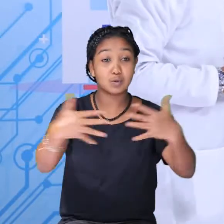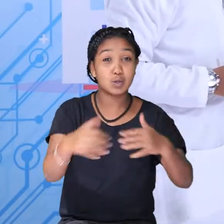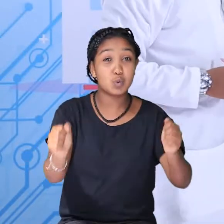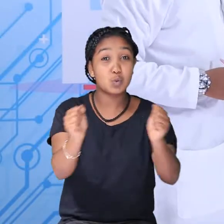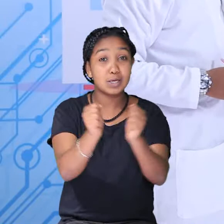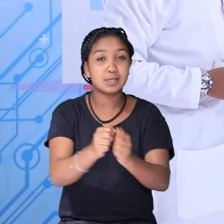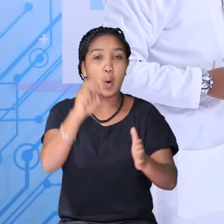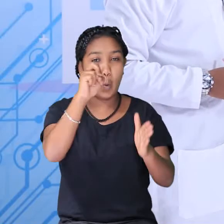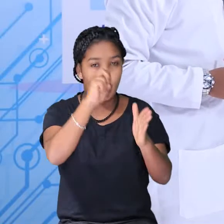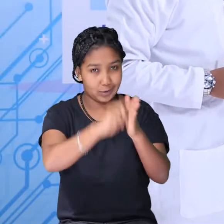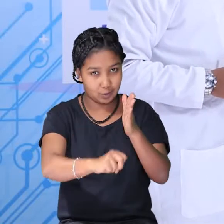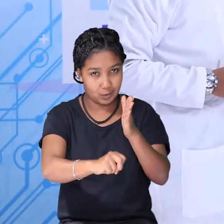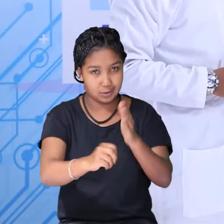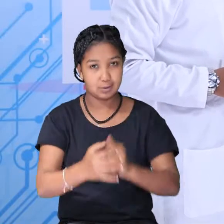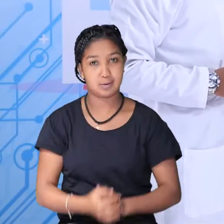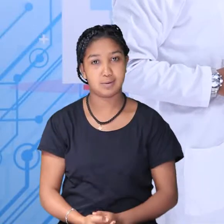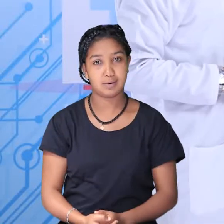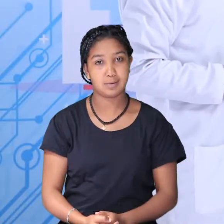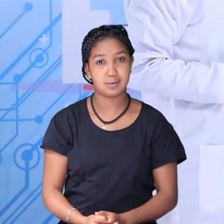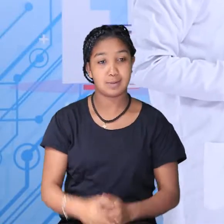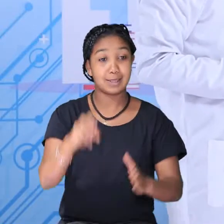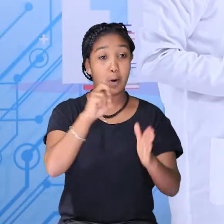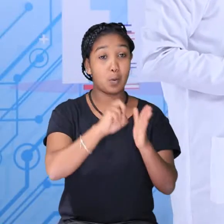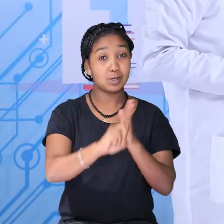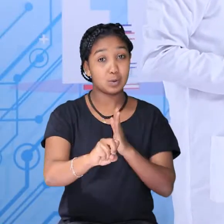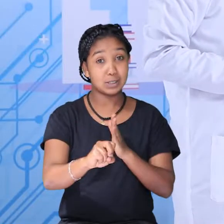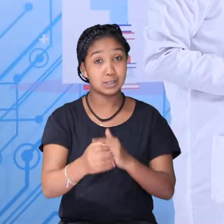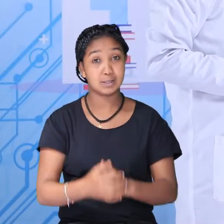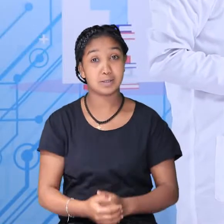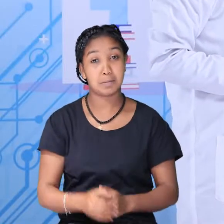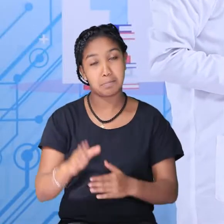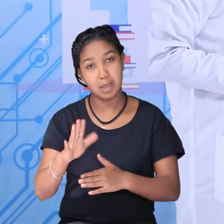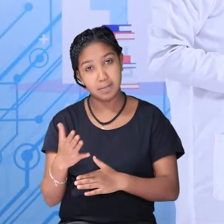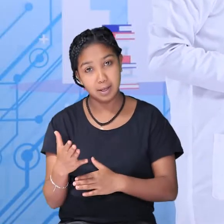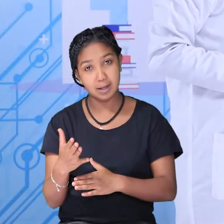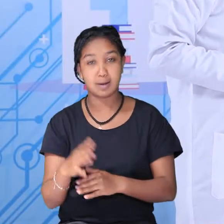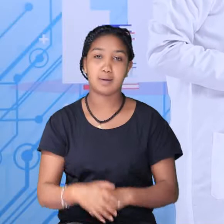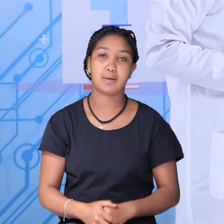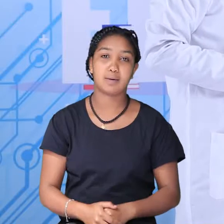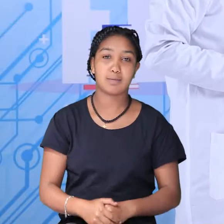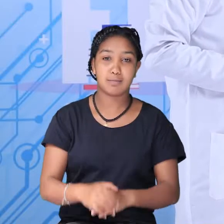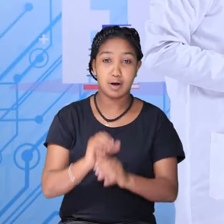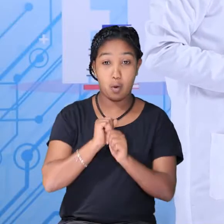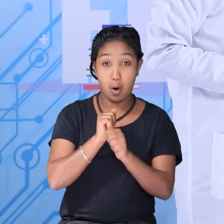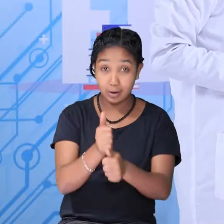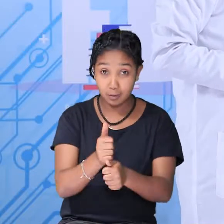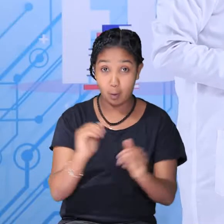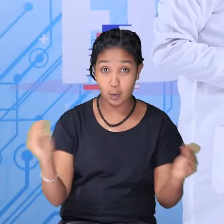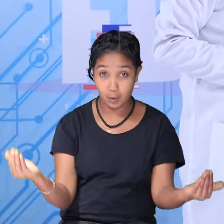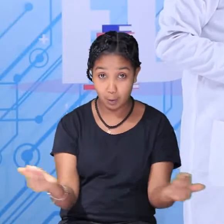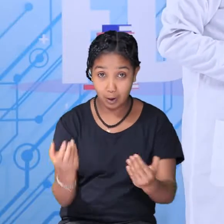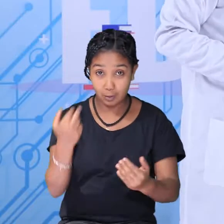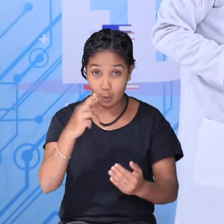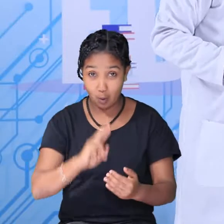with consequences. The consequences may be a reward